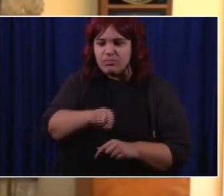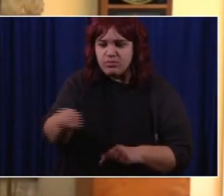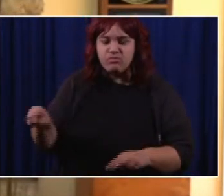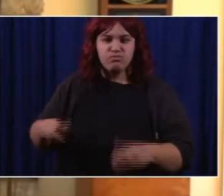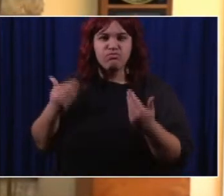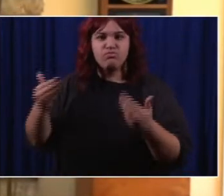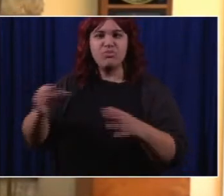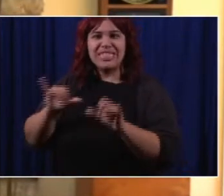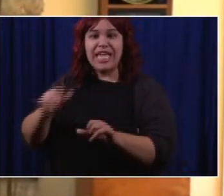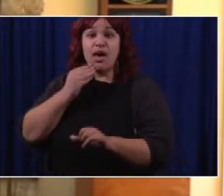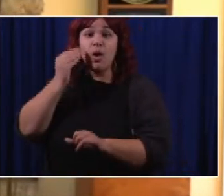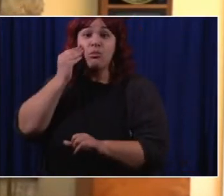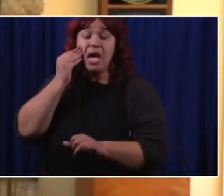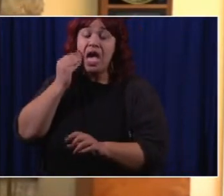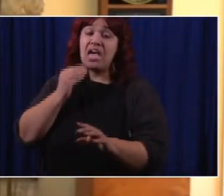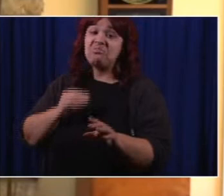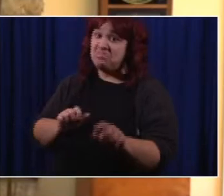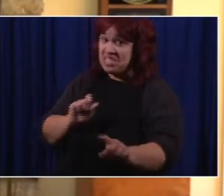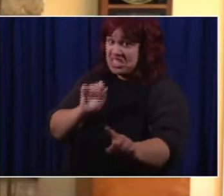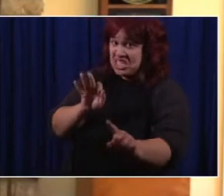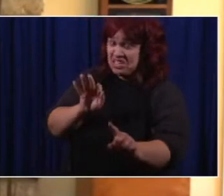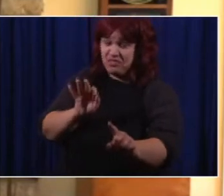result? Thank you.